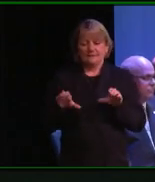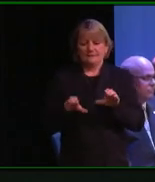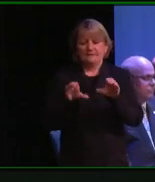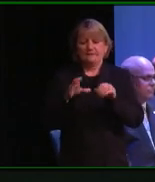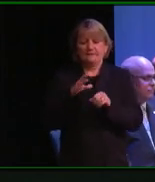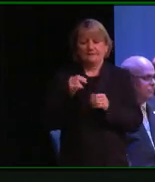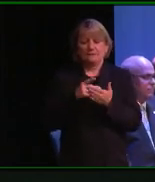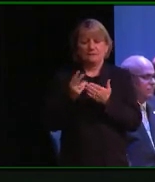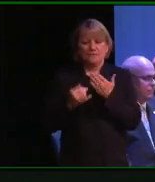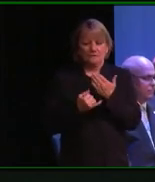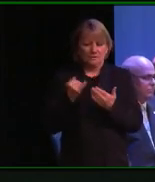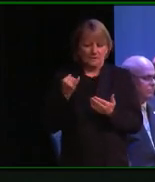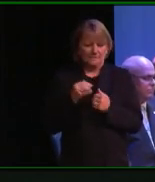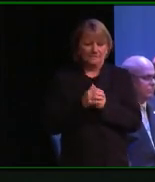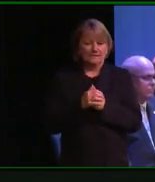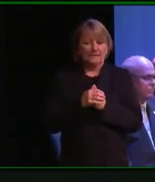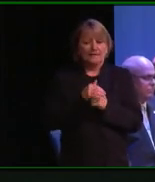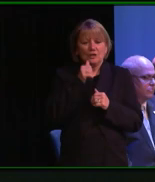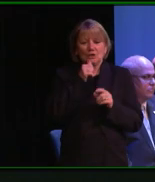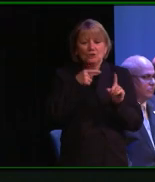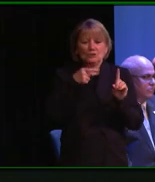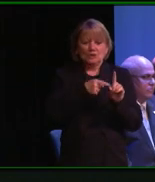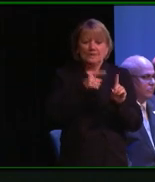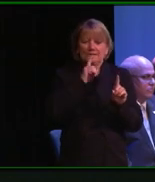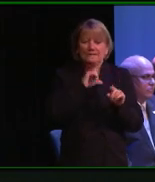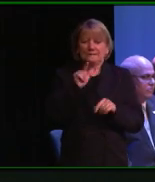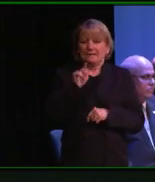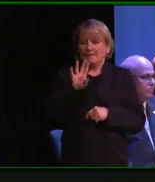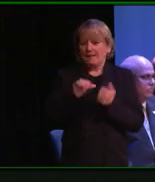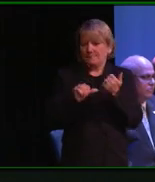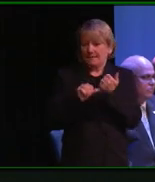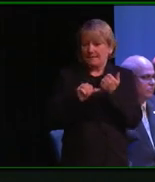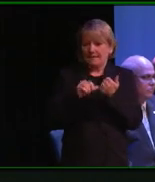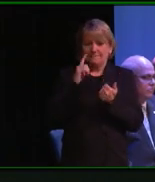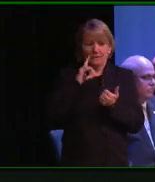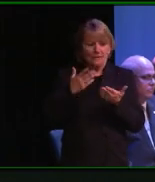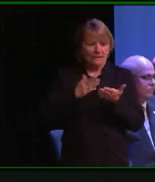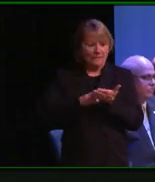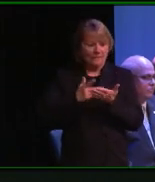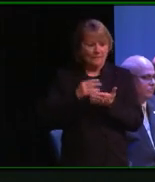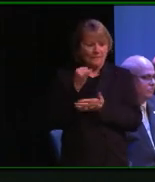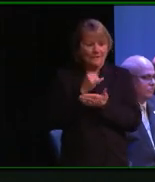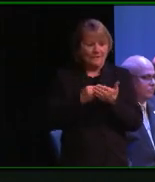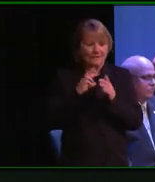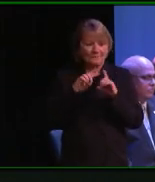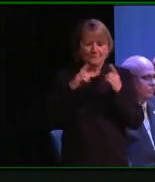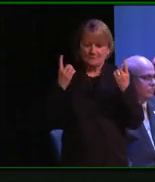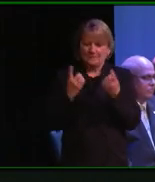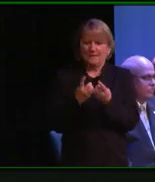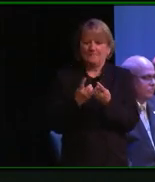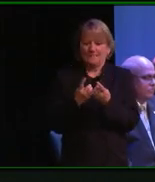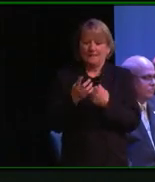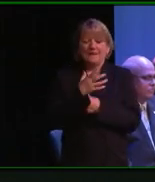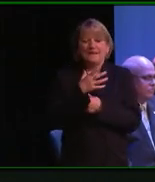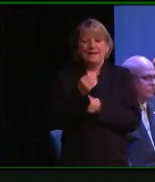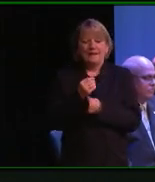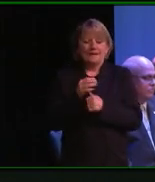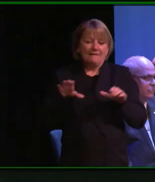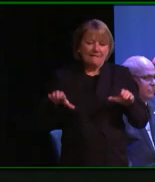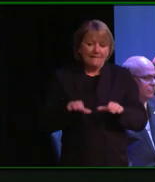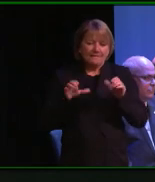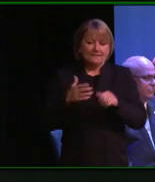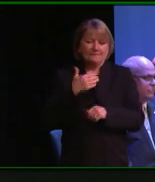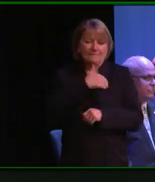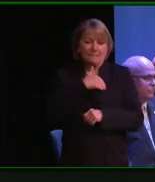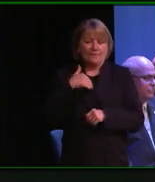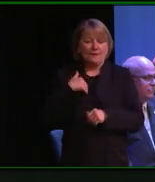and projects. She is a lab aide for the Culinary Arts Department, an active member of